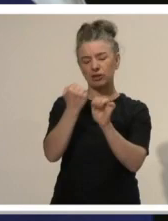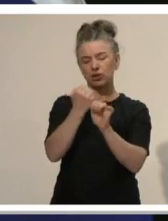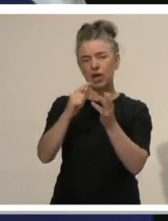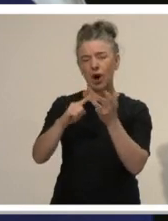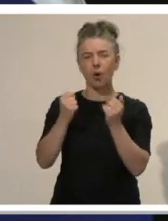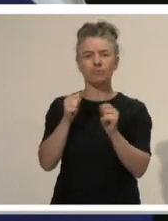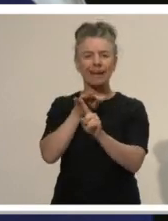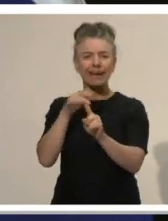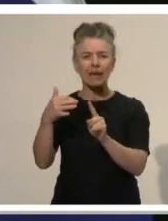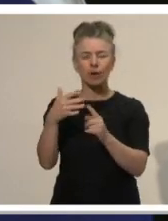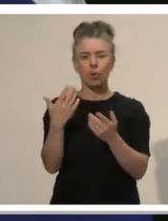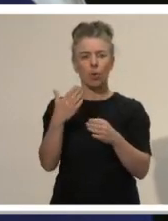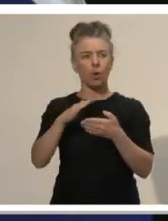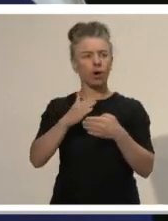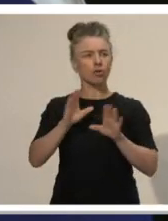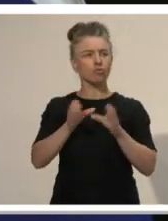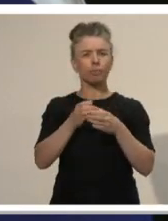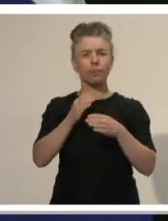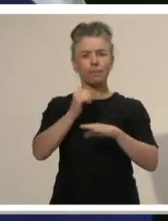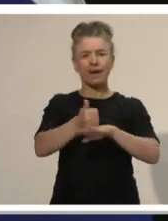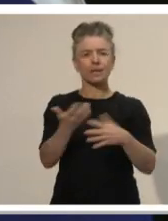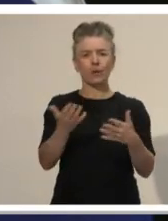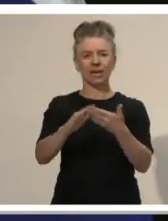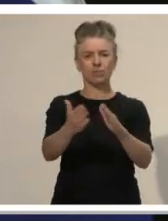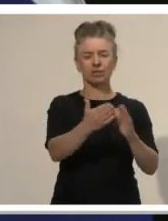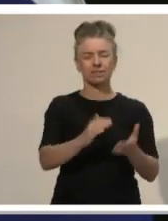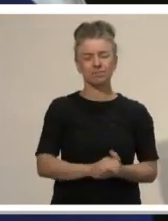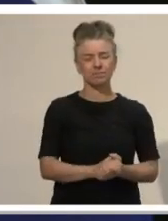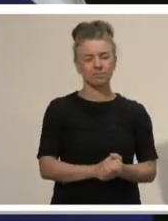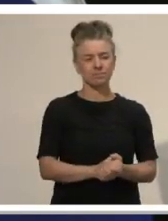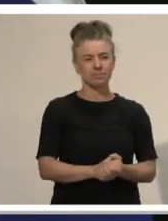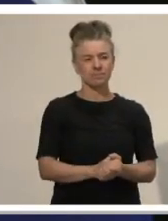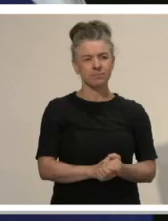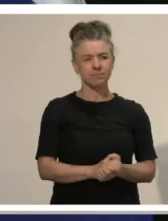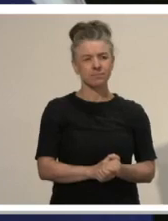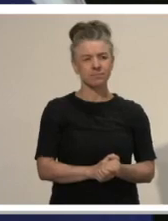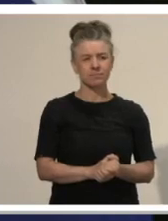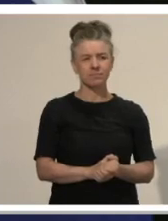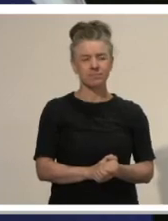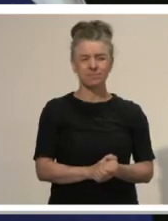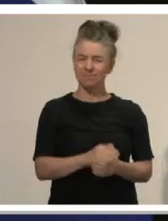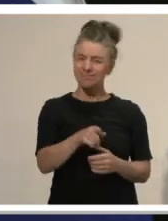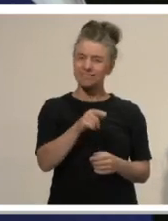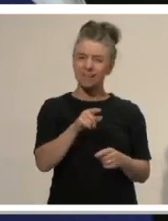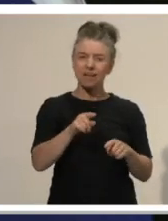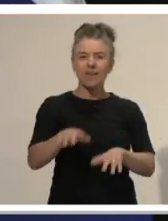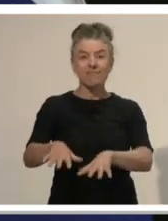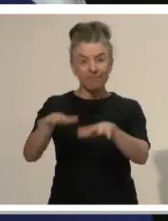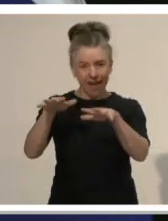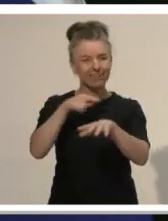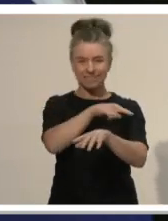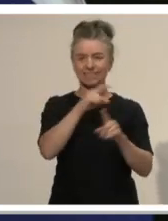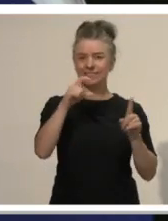community-based groups. While COVID-19 may seem like a different kind of emergency to what we've dealt with in recent years, like floods and